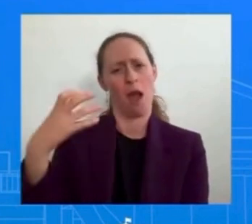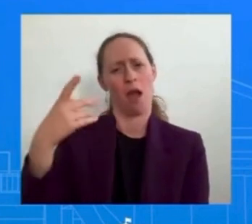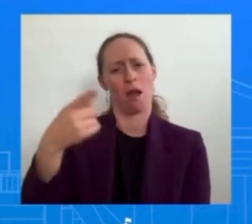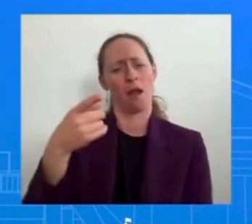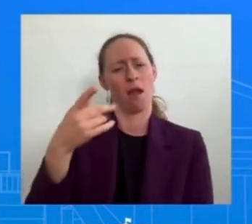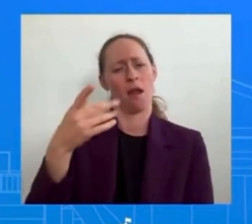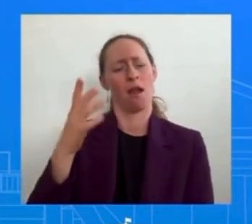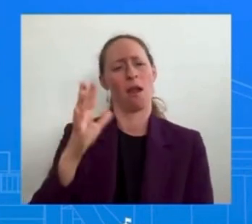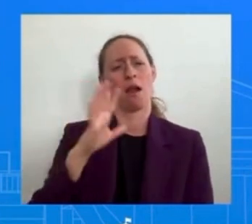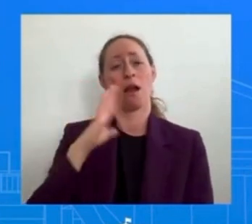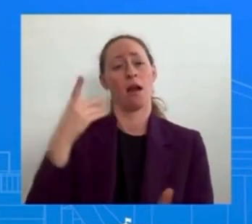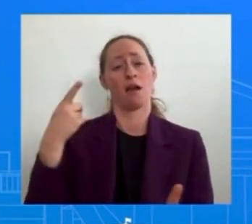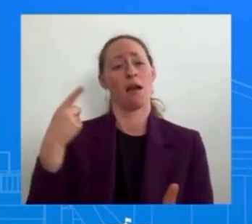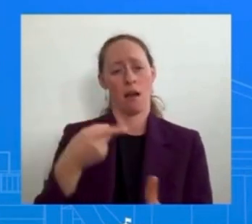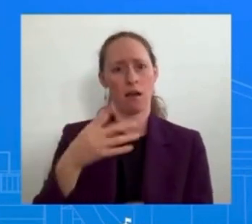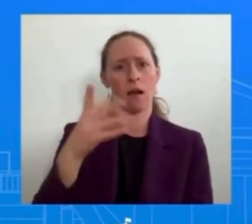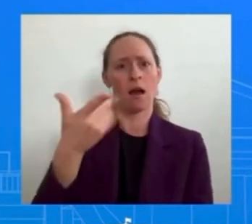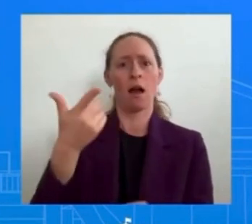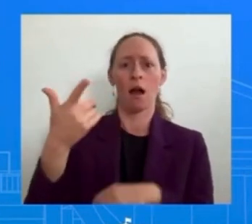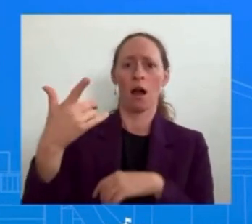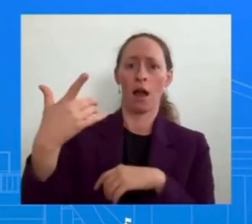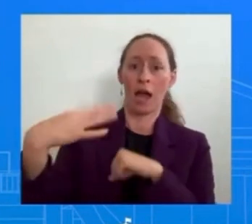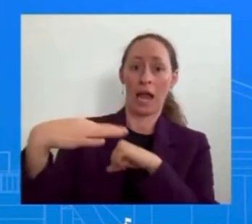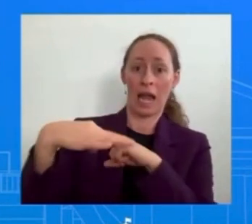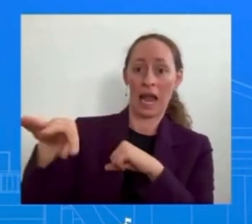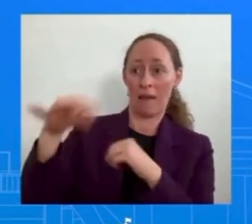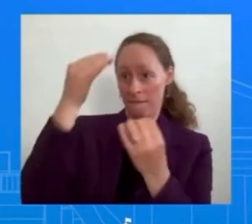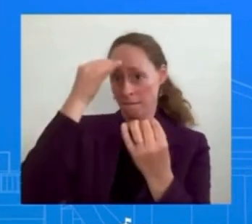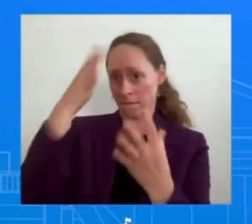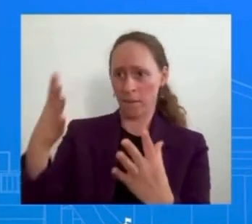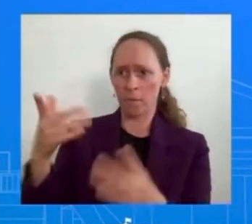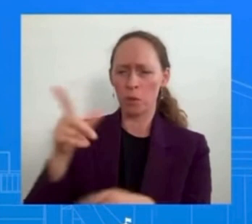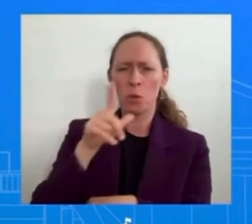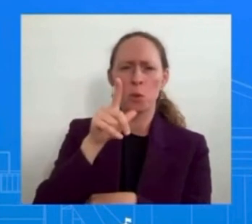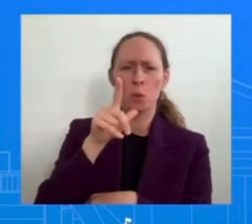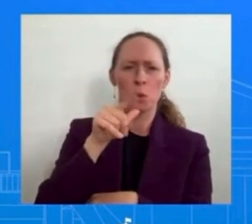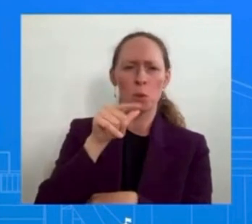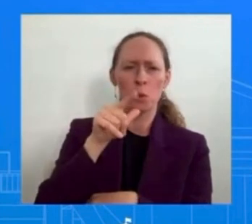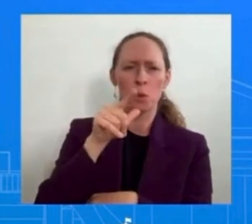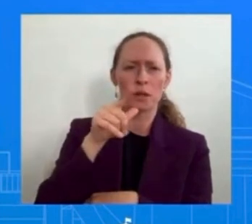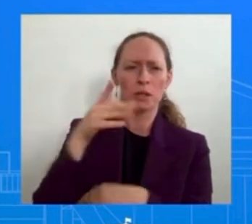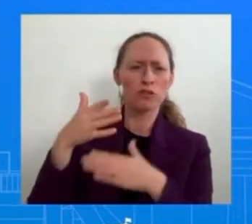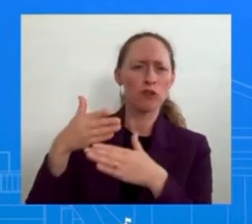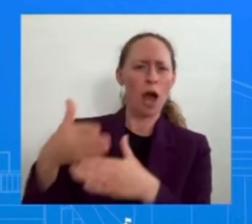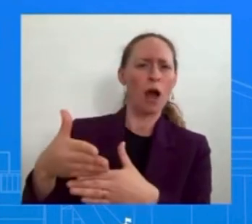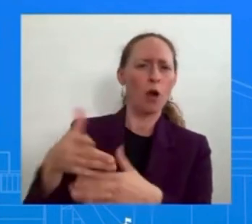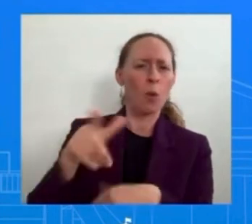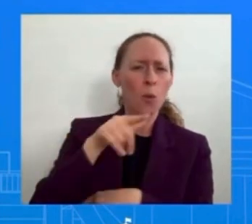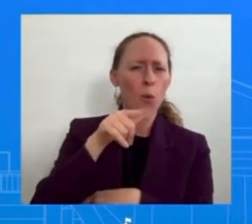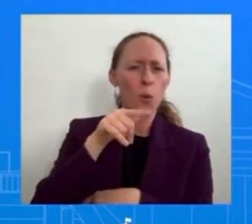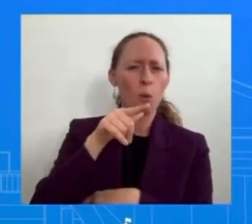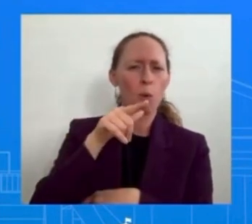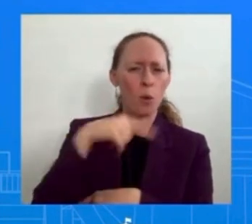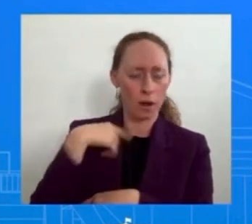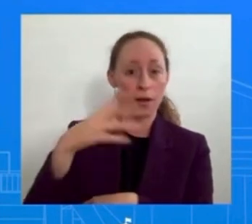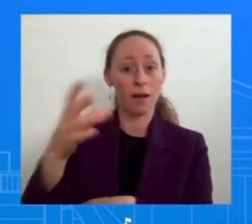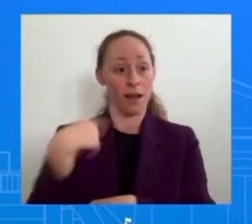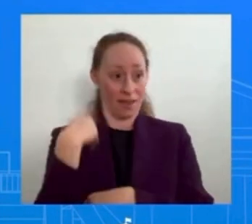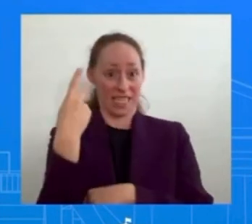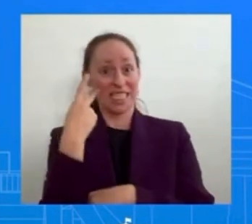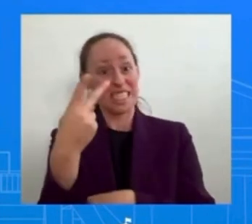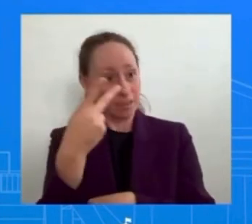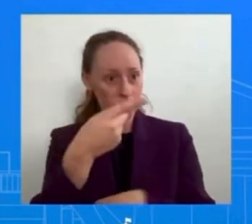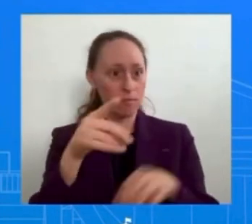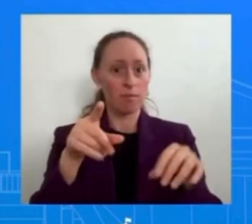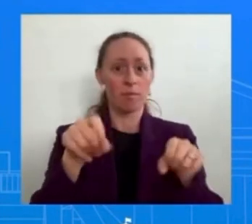can't verify the comments that are being attributed to Private King, obviously. We remain focused on his safe return, as we have been saying for these